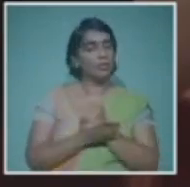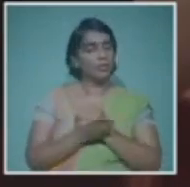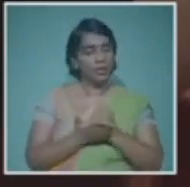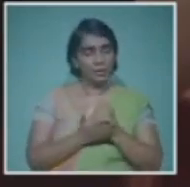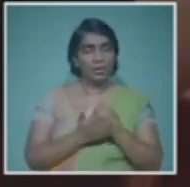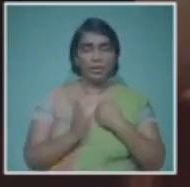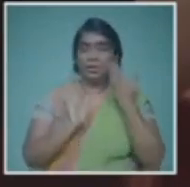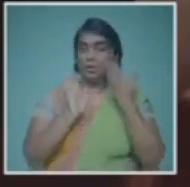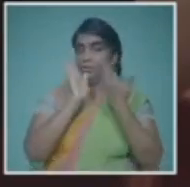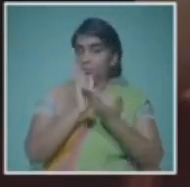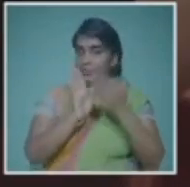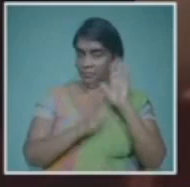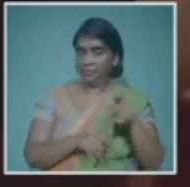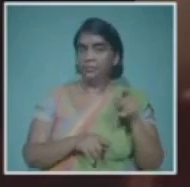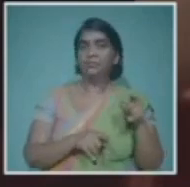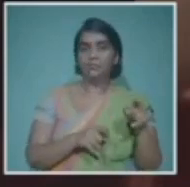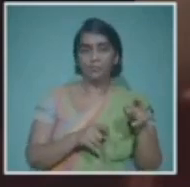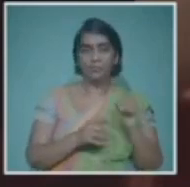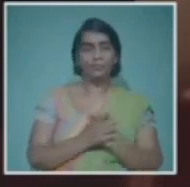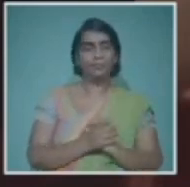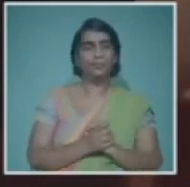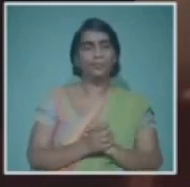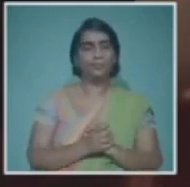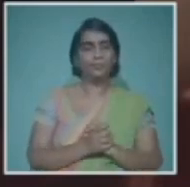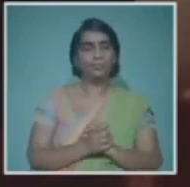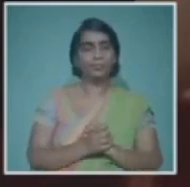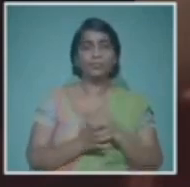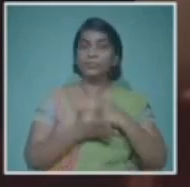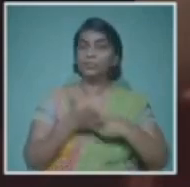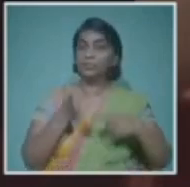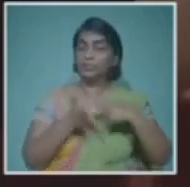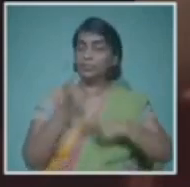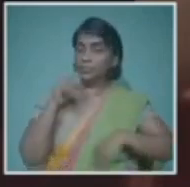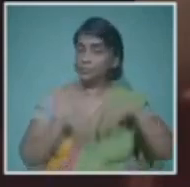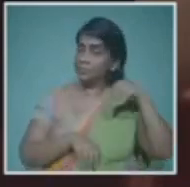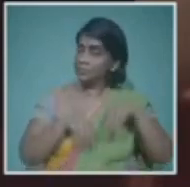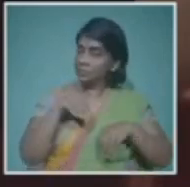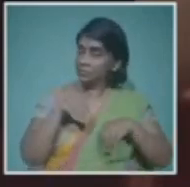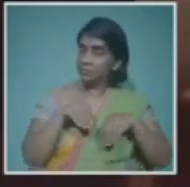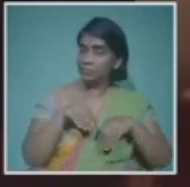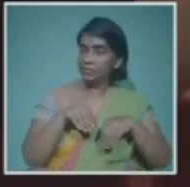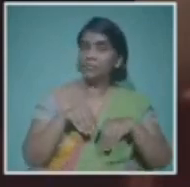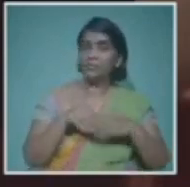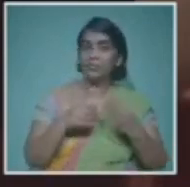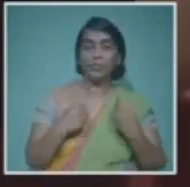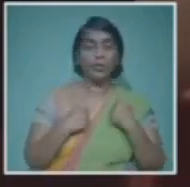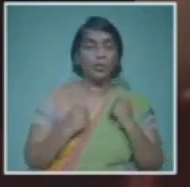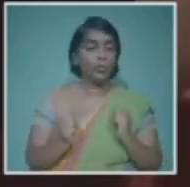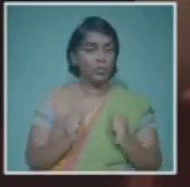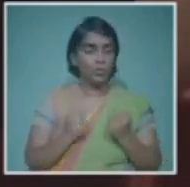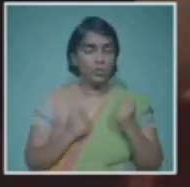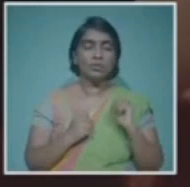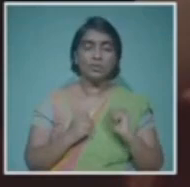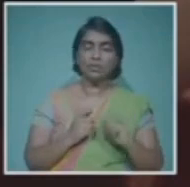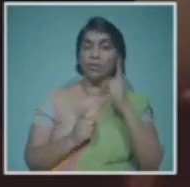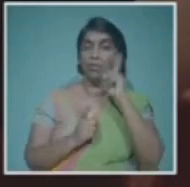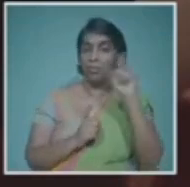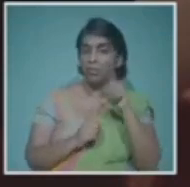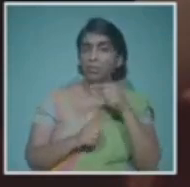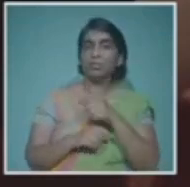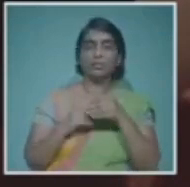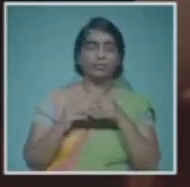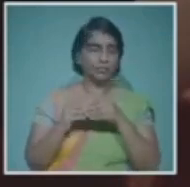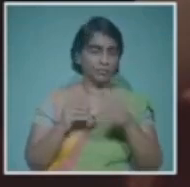Politics merely finishes one arena which imposes special test of courage. In whatever arena of